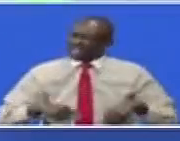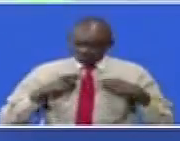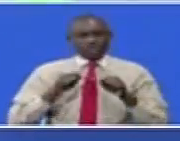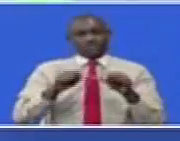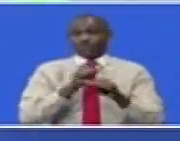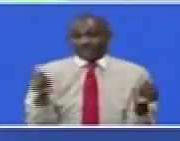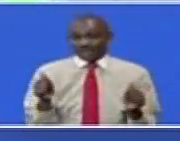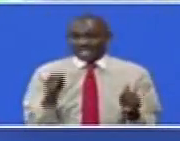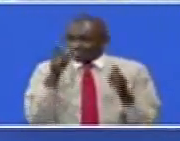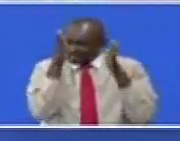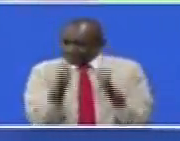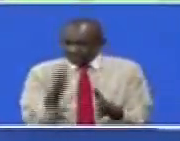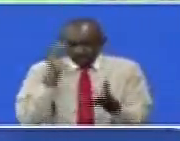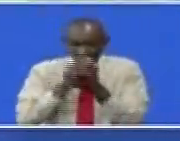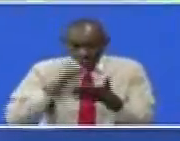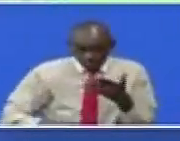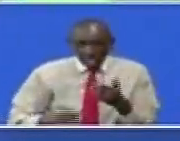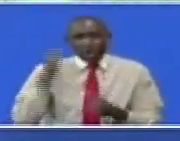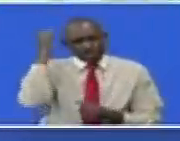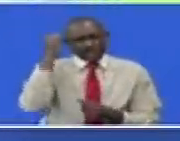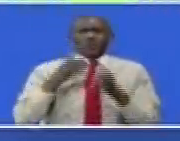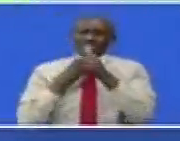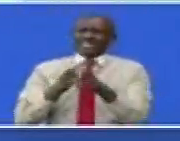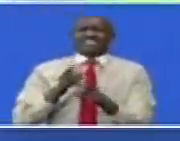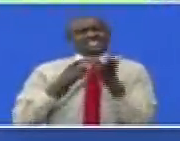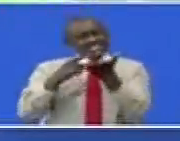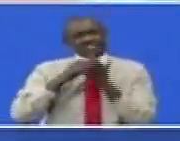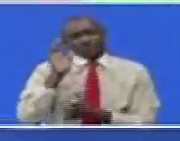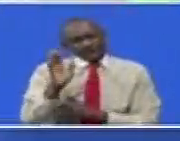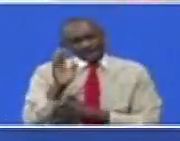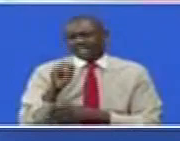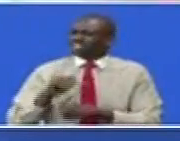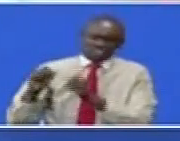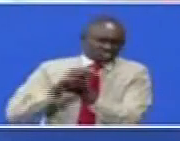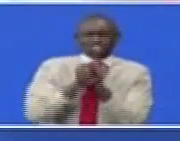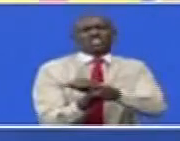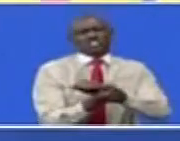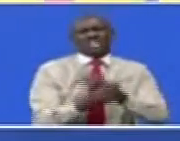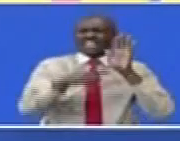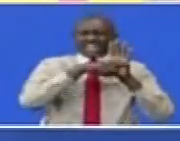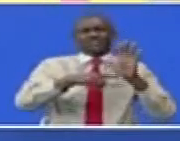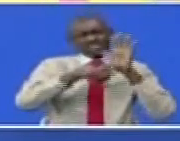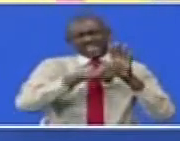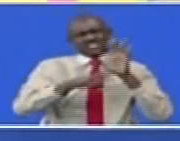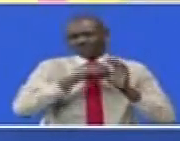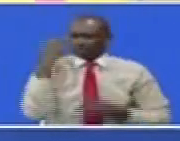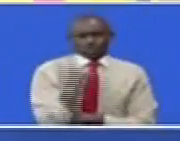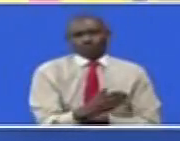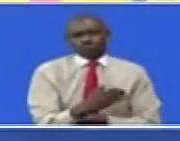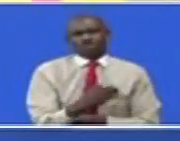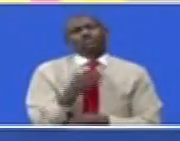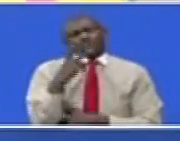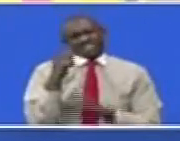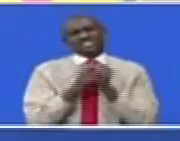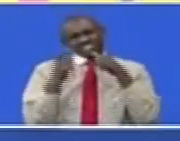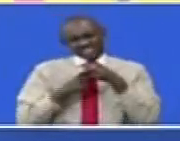2016. The trader believes that the country's political leaders' discussion will shift from the accusatory tone seen in 2015 to